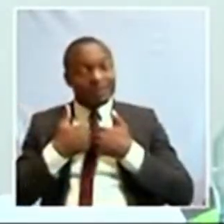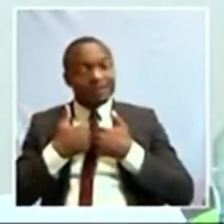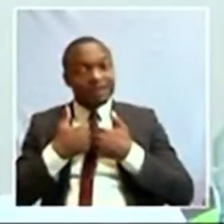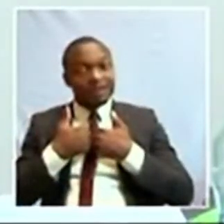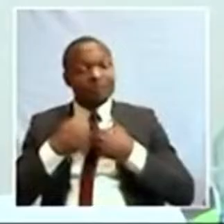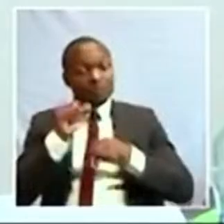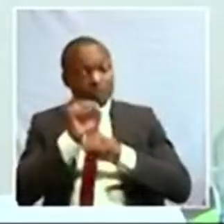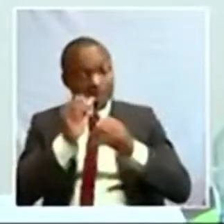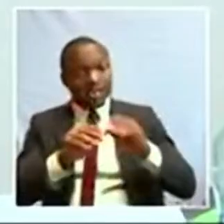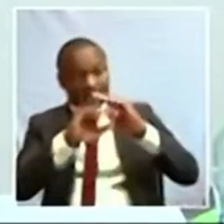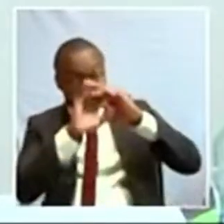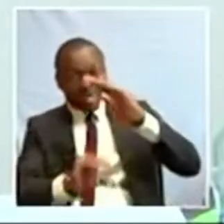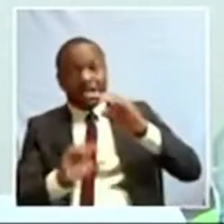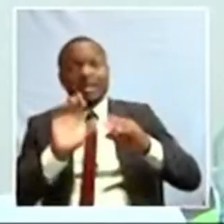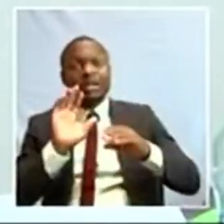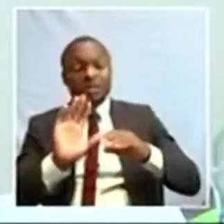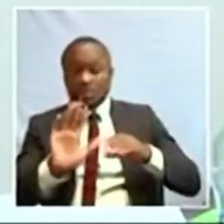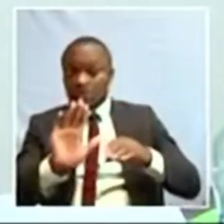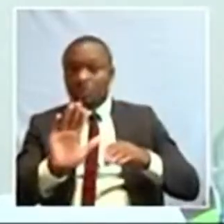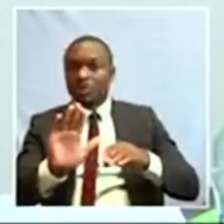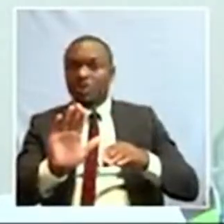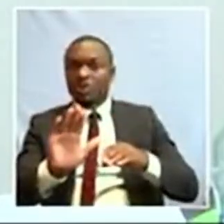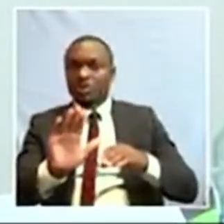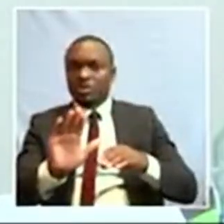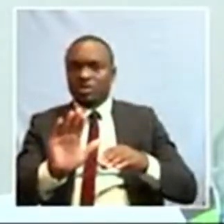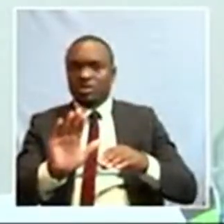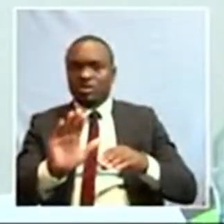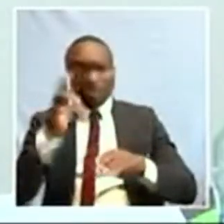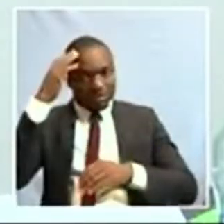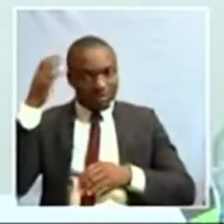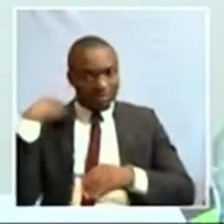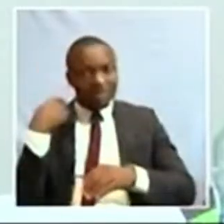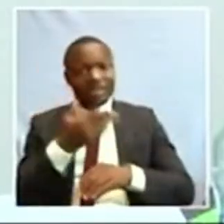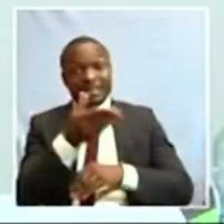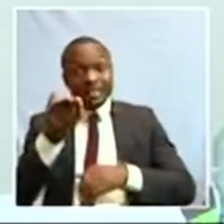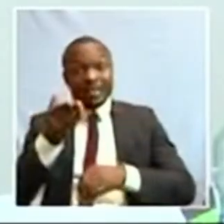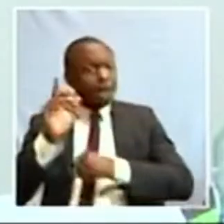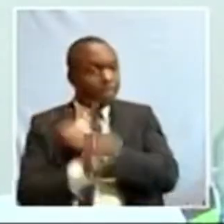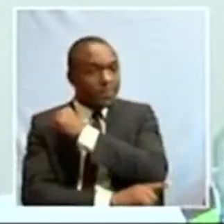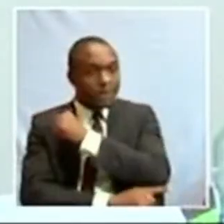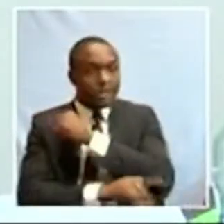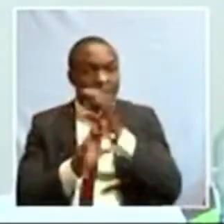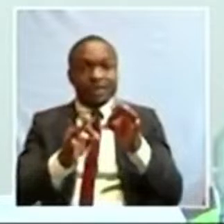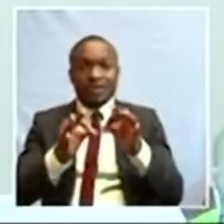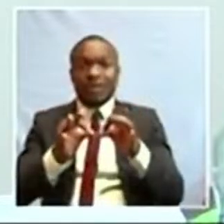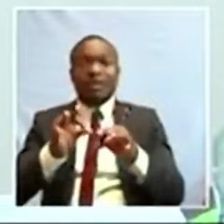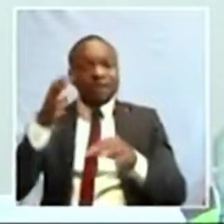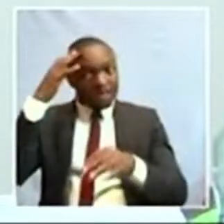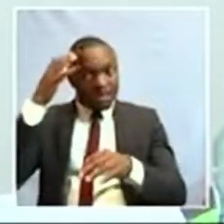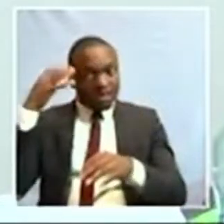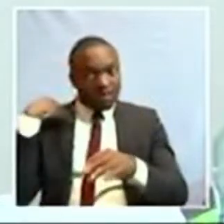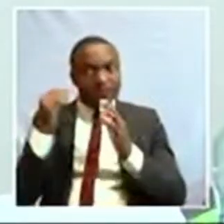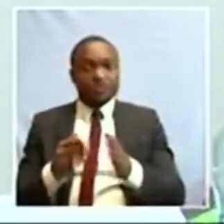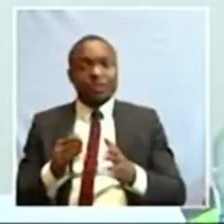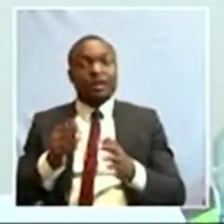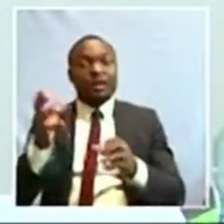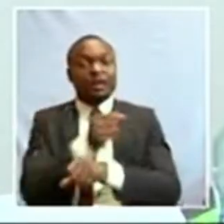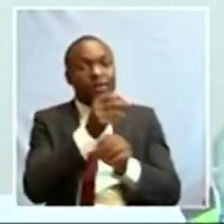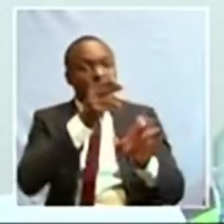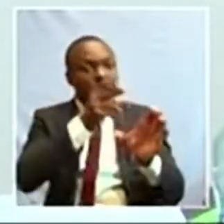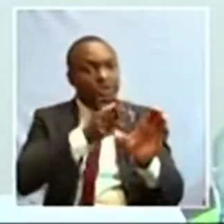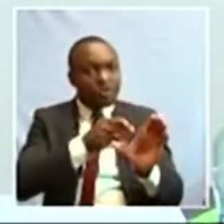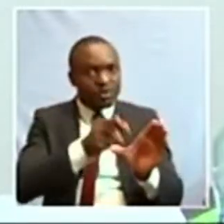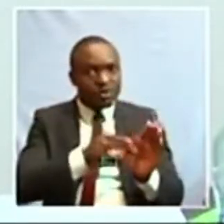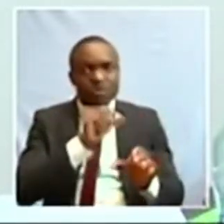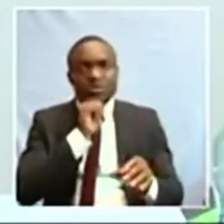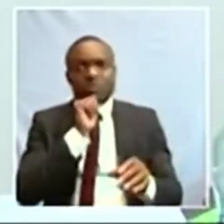charge. There are sanctions that are supposed to be followed. If an officer draws fuel, does not account